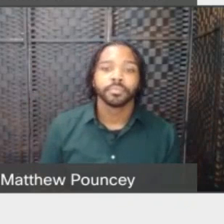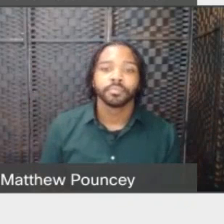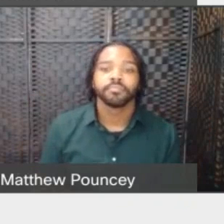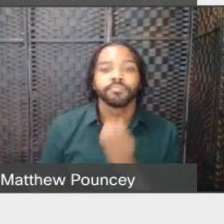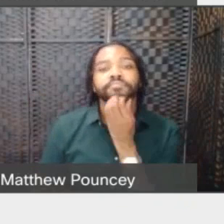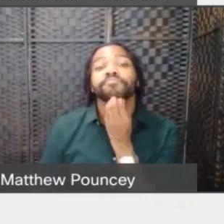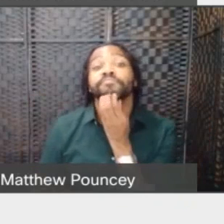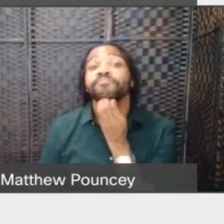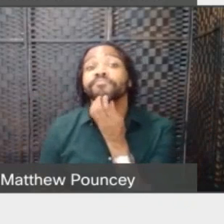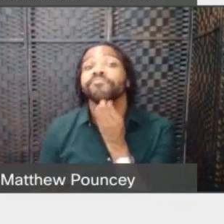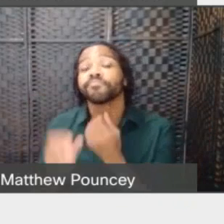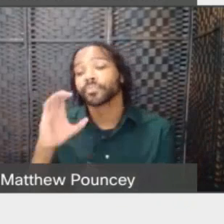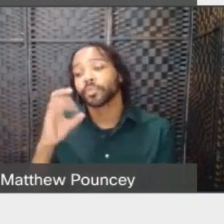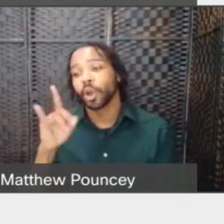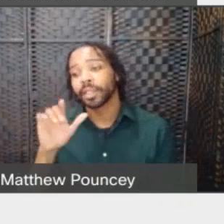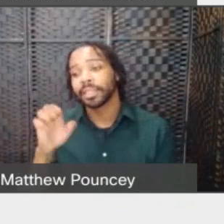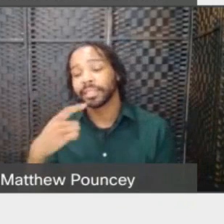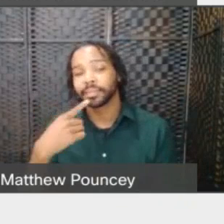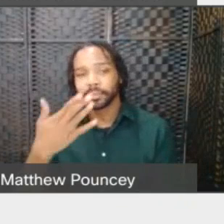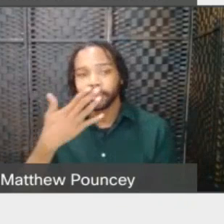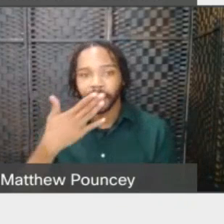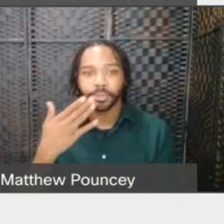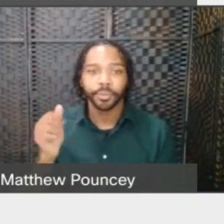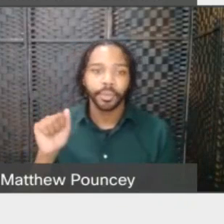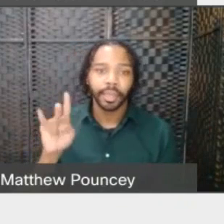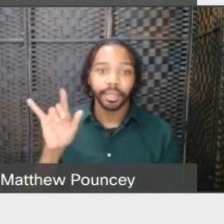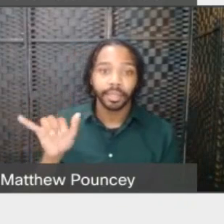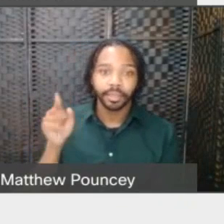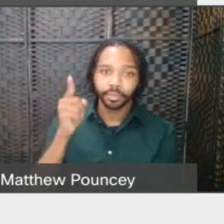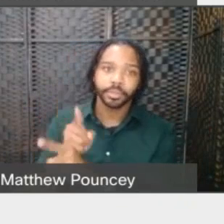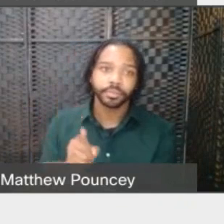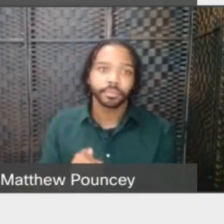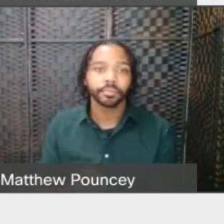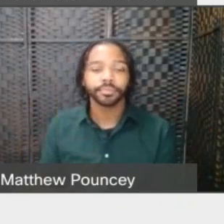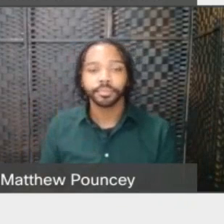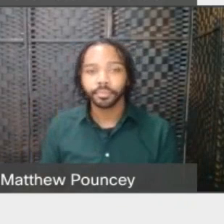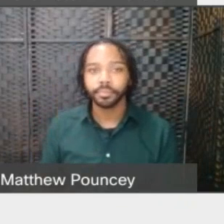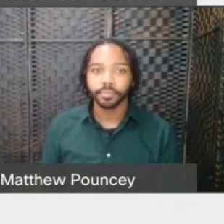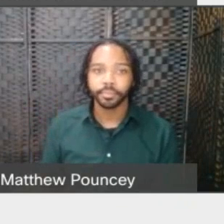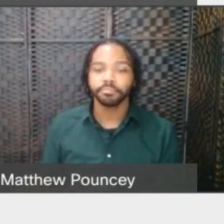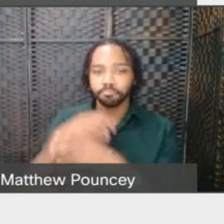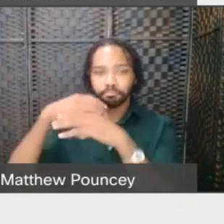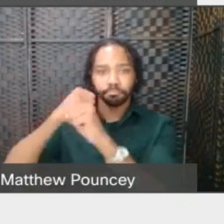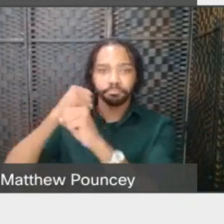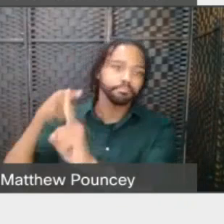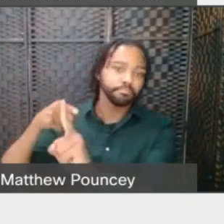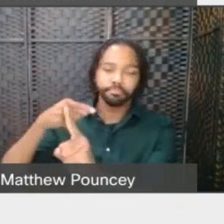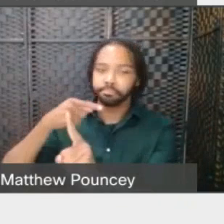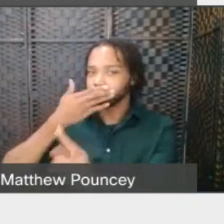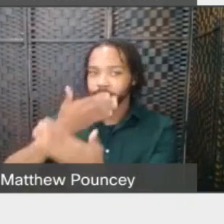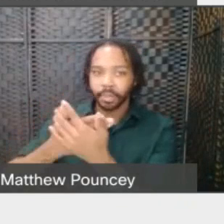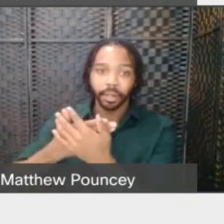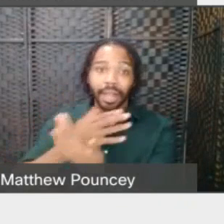Thank you, Andy. That is absolutely correct. I think you clarified it very well. That it is